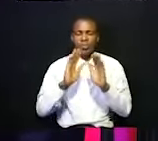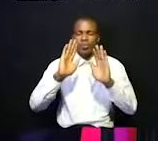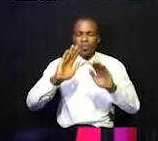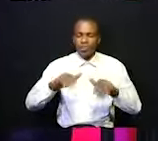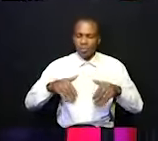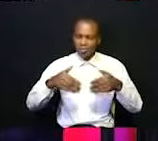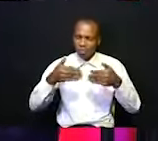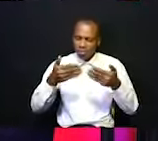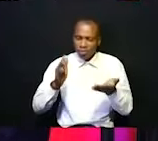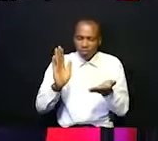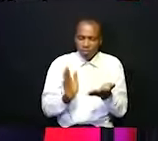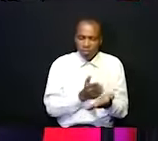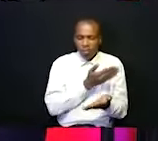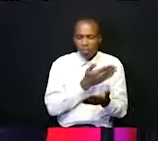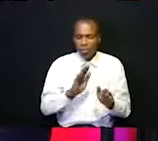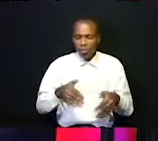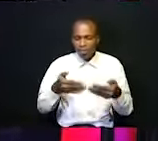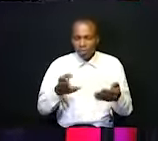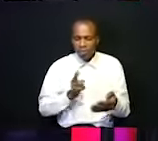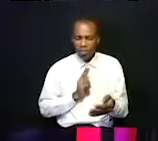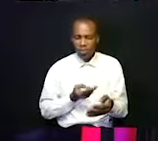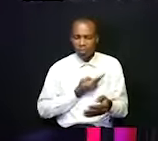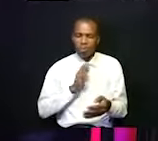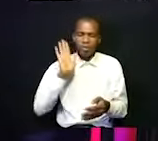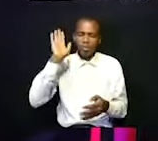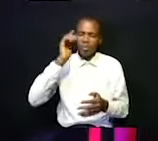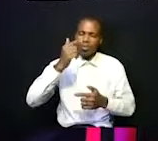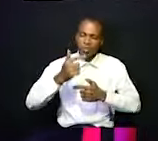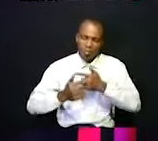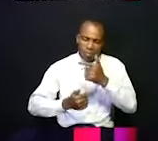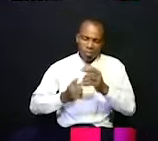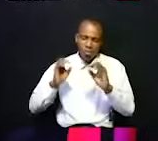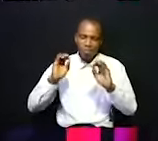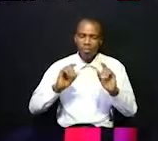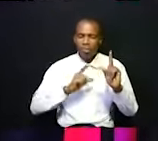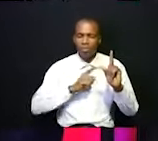Give us thy grace, O Lord.